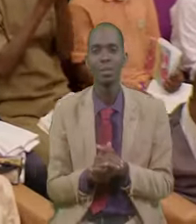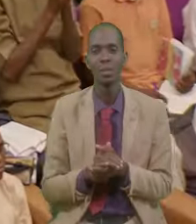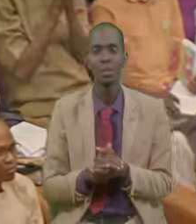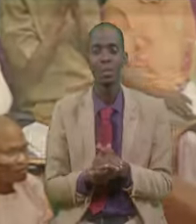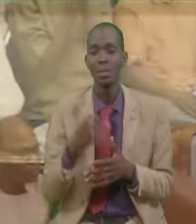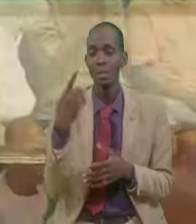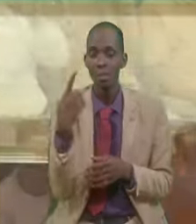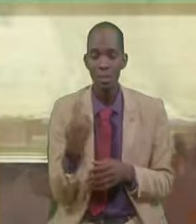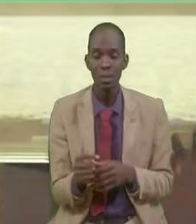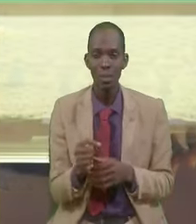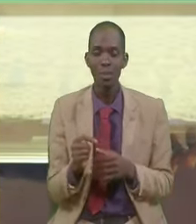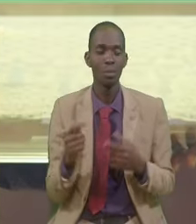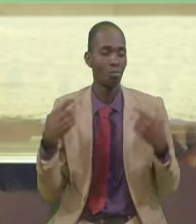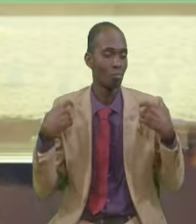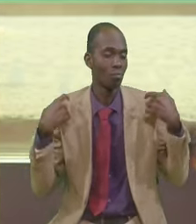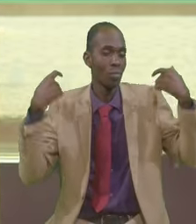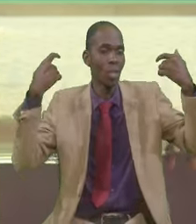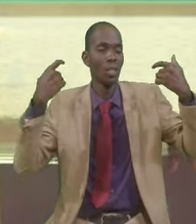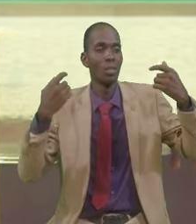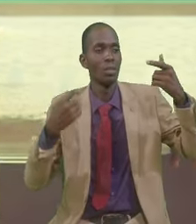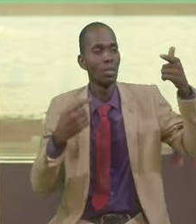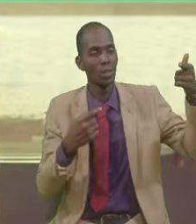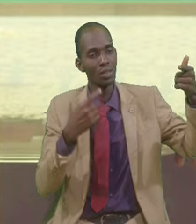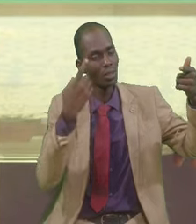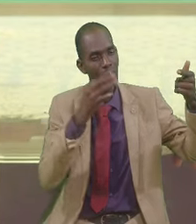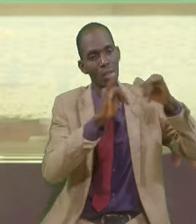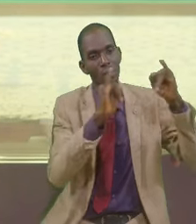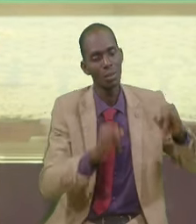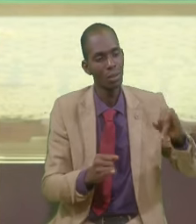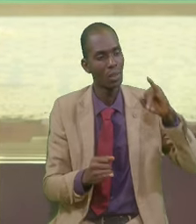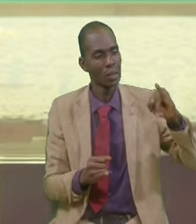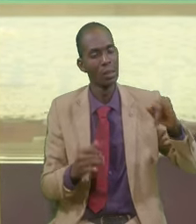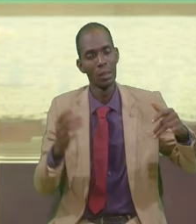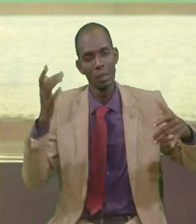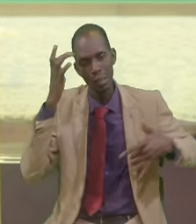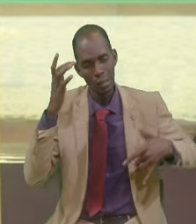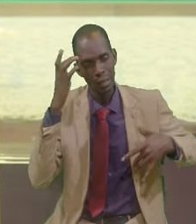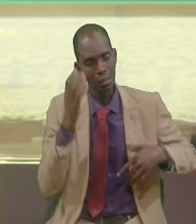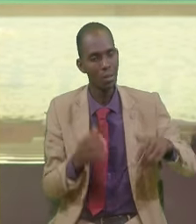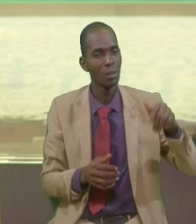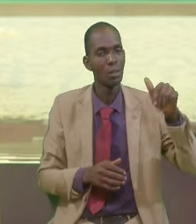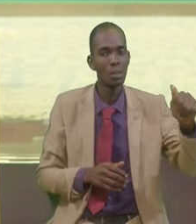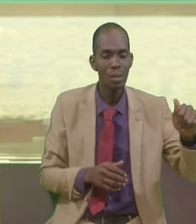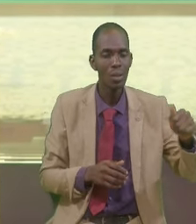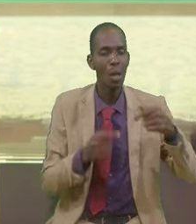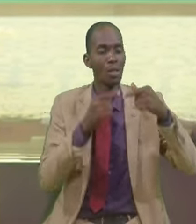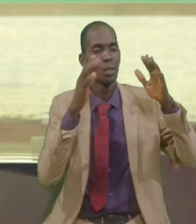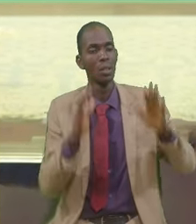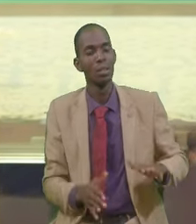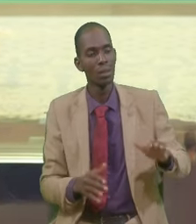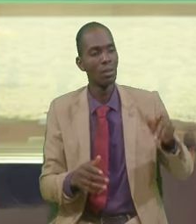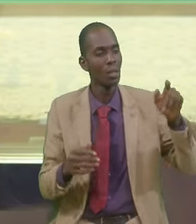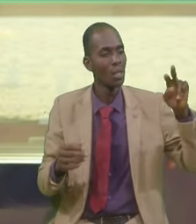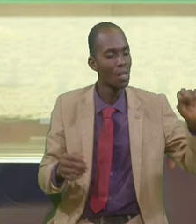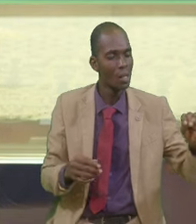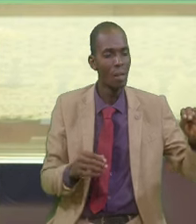The giants of their gods, the giant of infirmity, the giant of adversaries, the